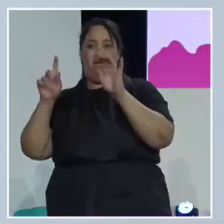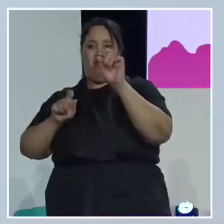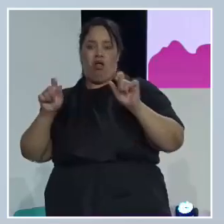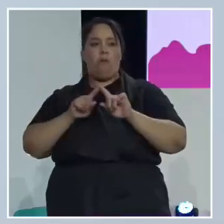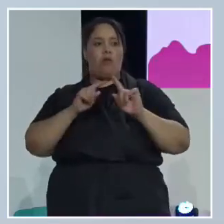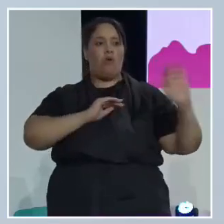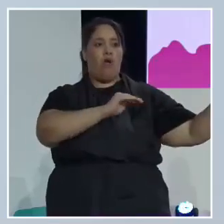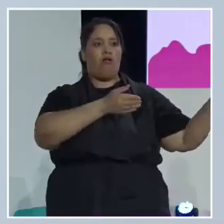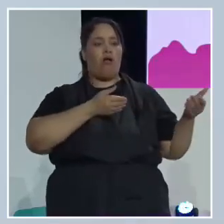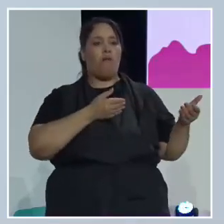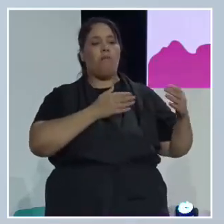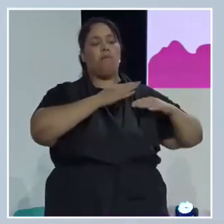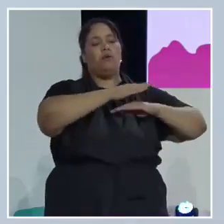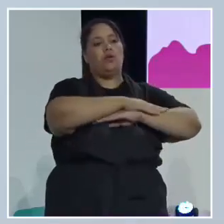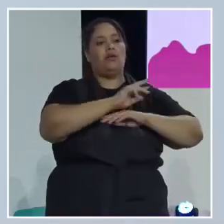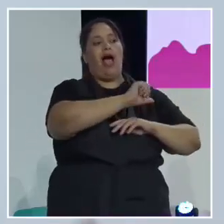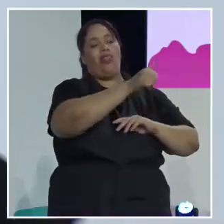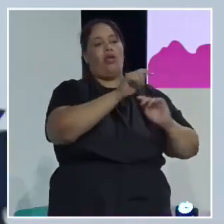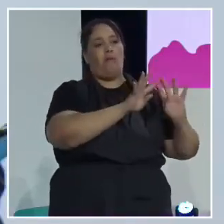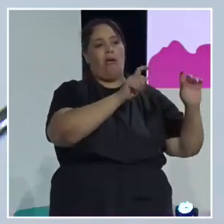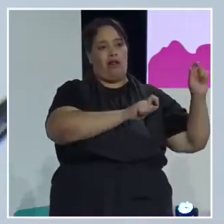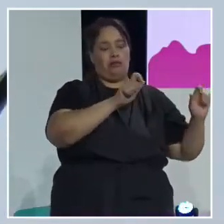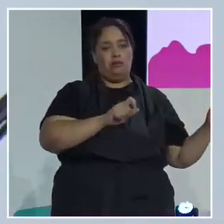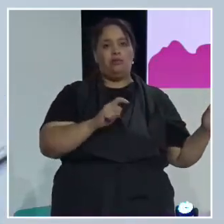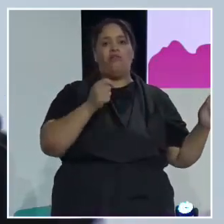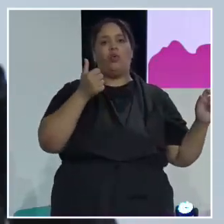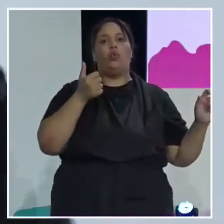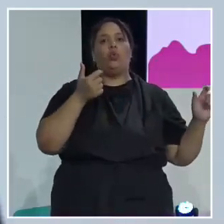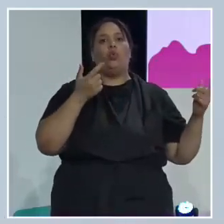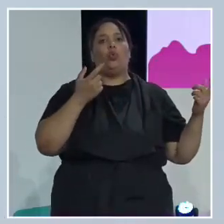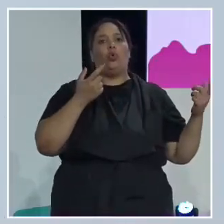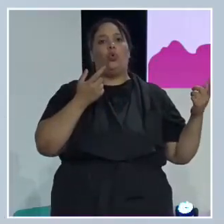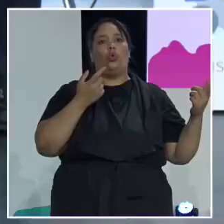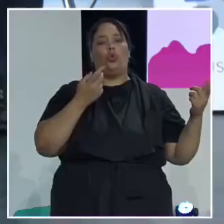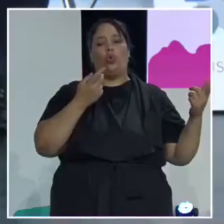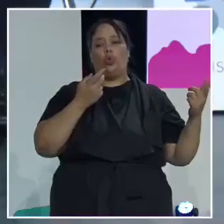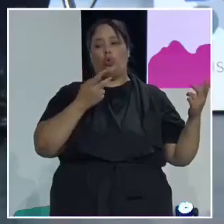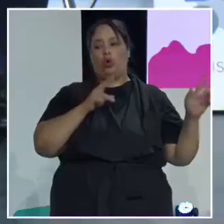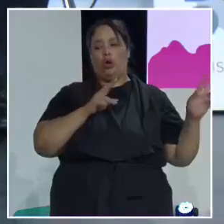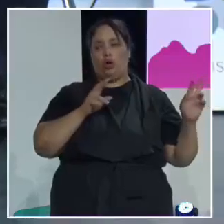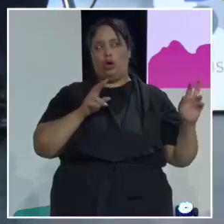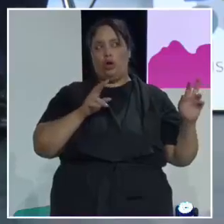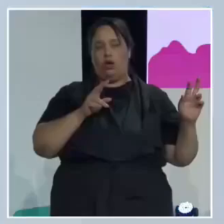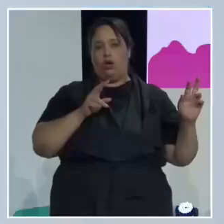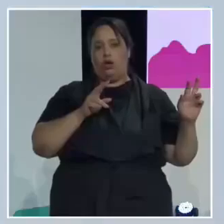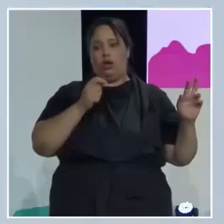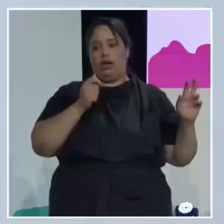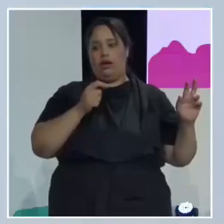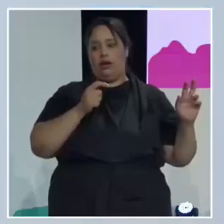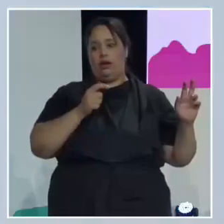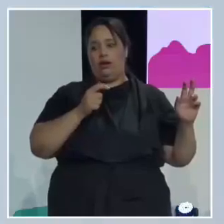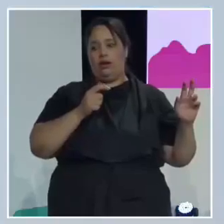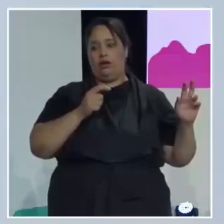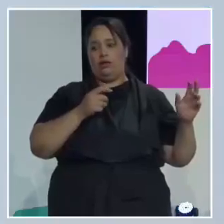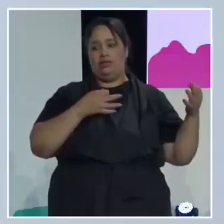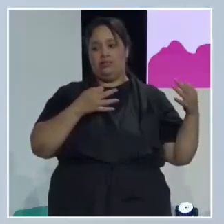to welcome on stage other panelists. Maybe just a few quick takeaways. Rémi Reyou told us to work a little bit on the way the